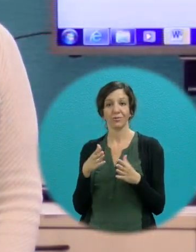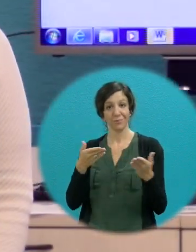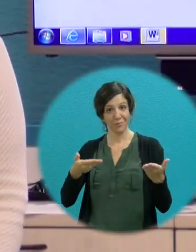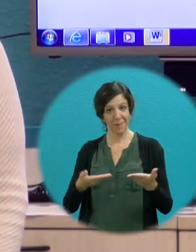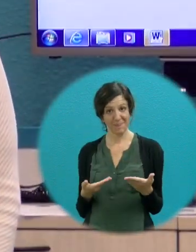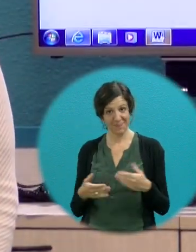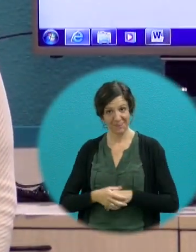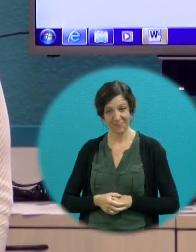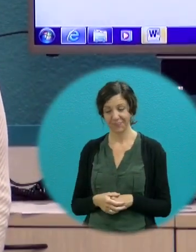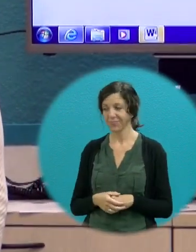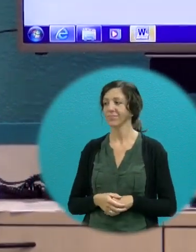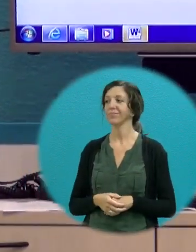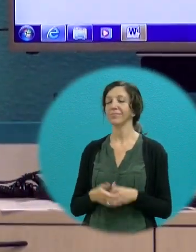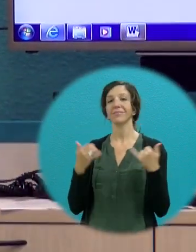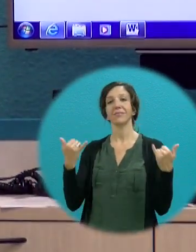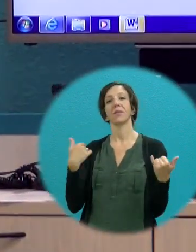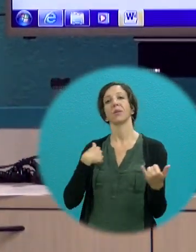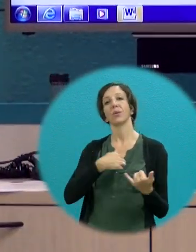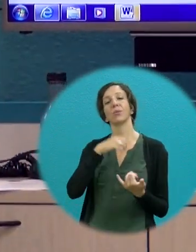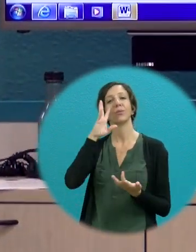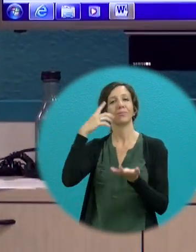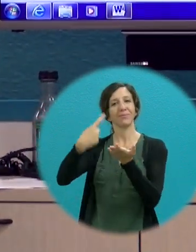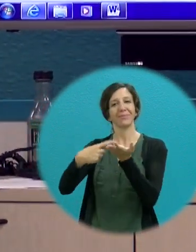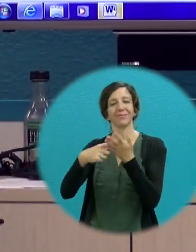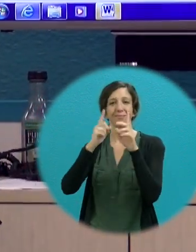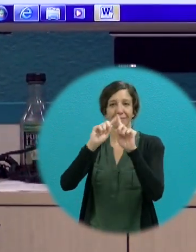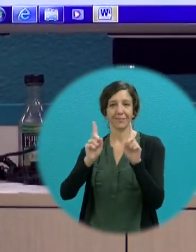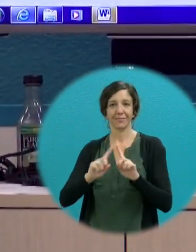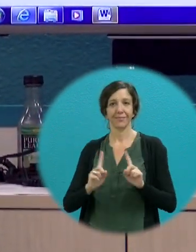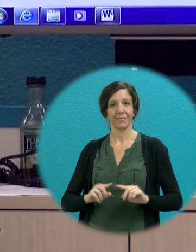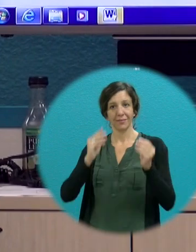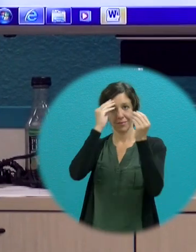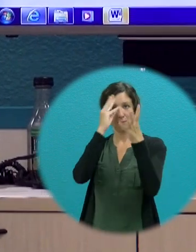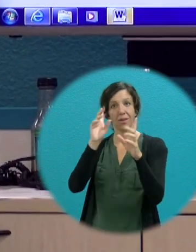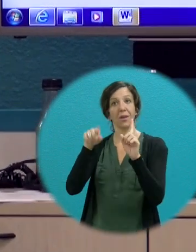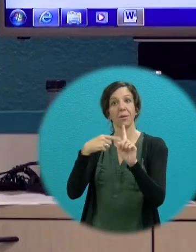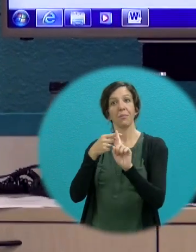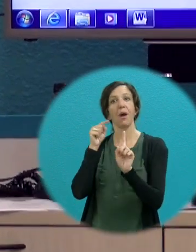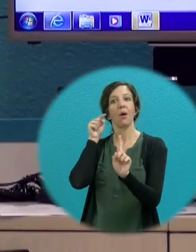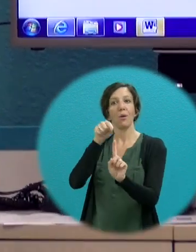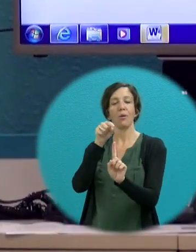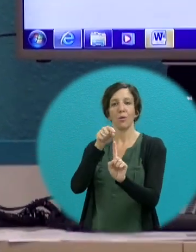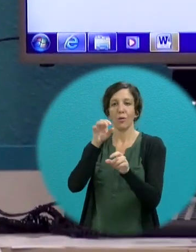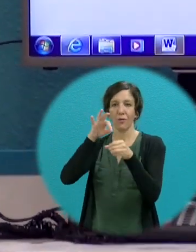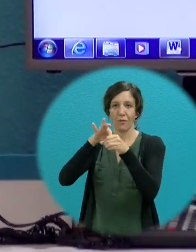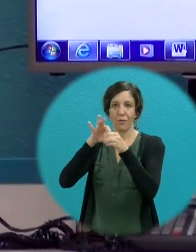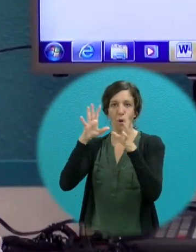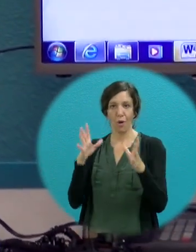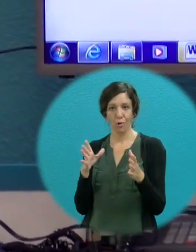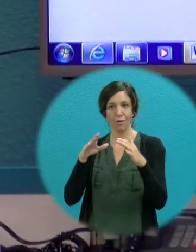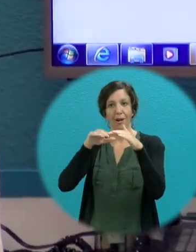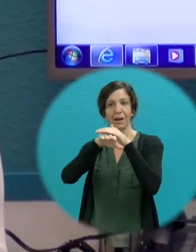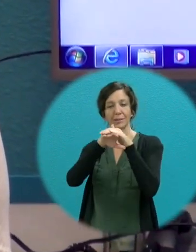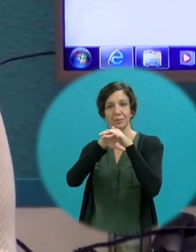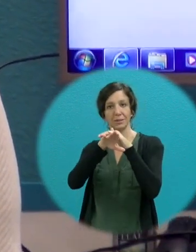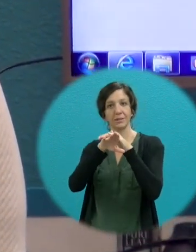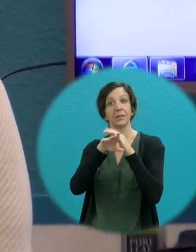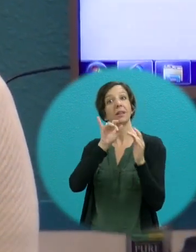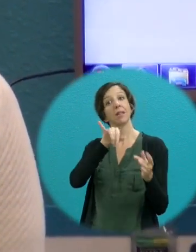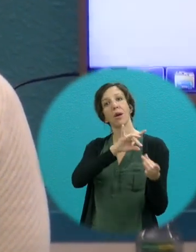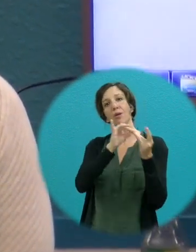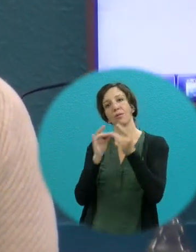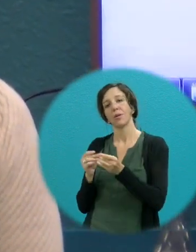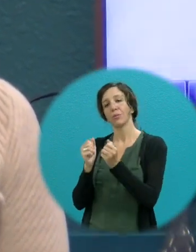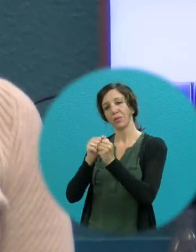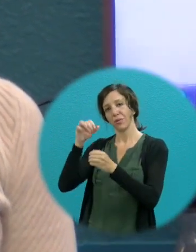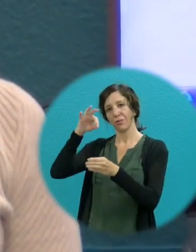We're going to be going over some information about the Voters Accessibility relating to the Voters' Choice